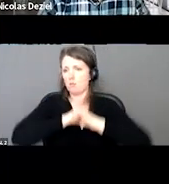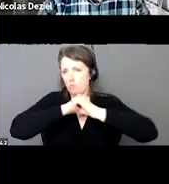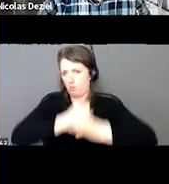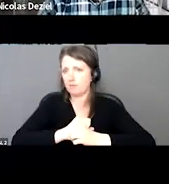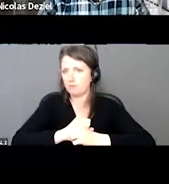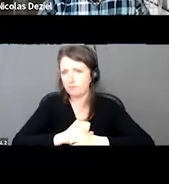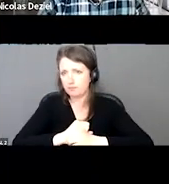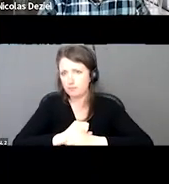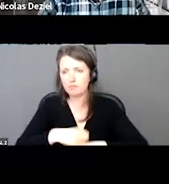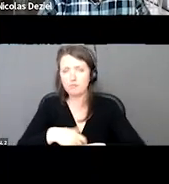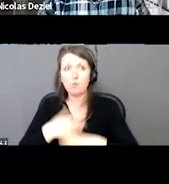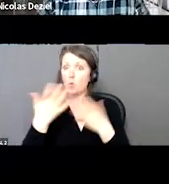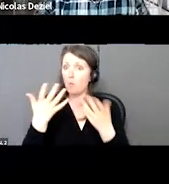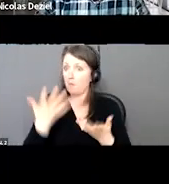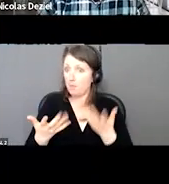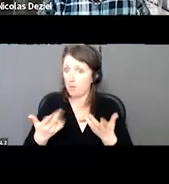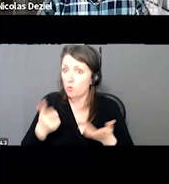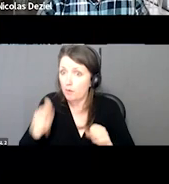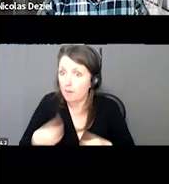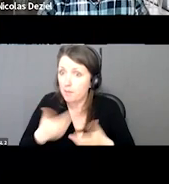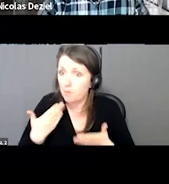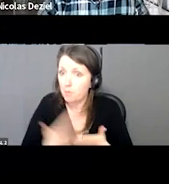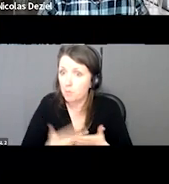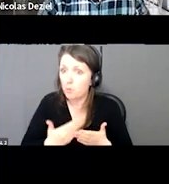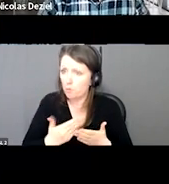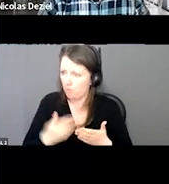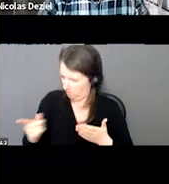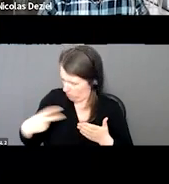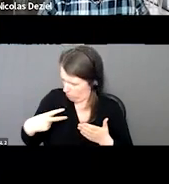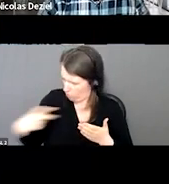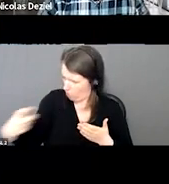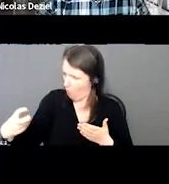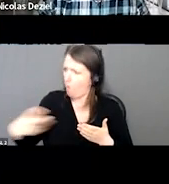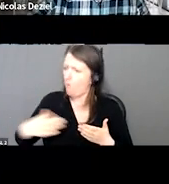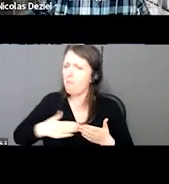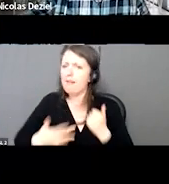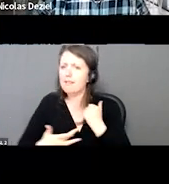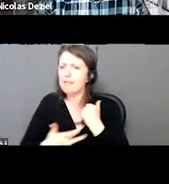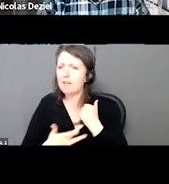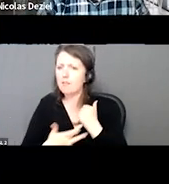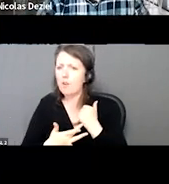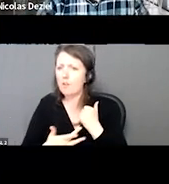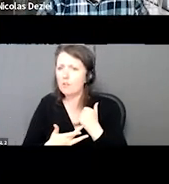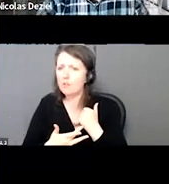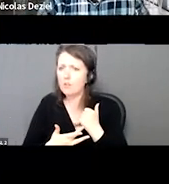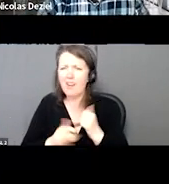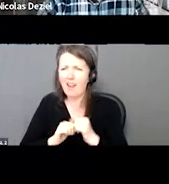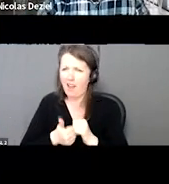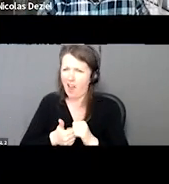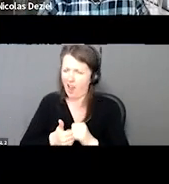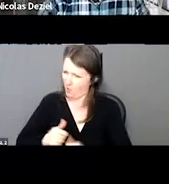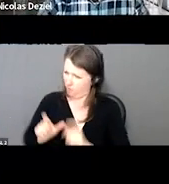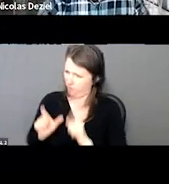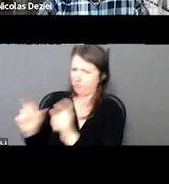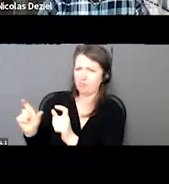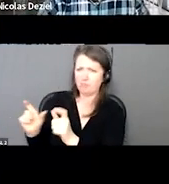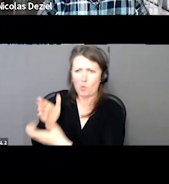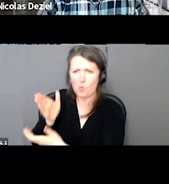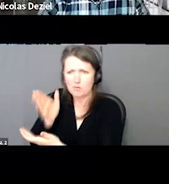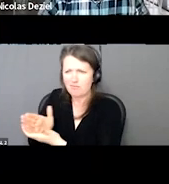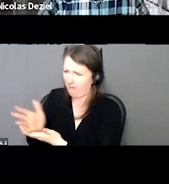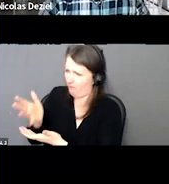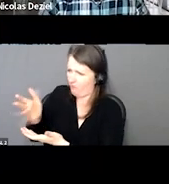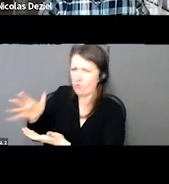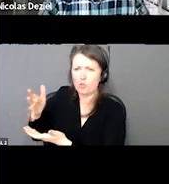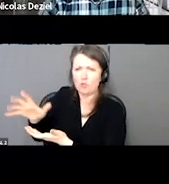for the technology, you're putting yourself in a position that you can stop the other person from using your technology. Whereas if you don't